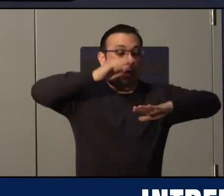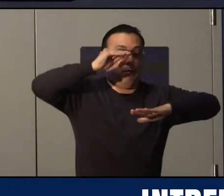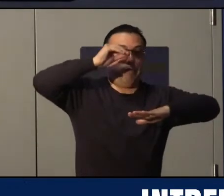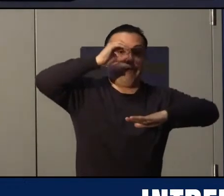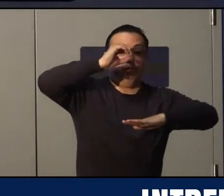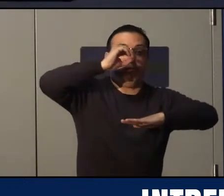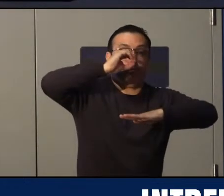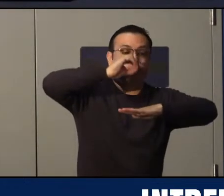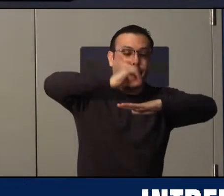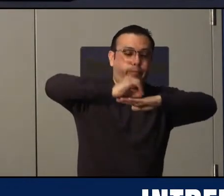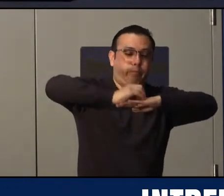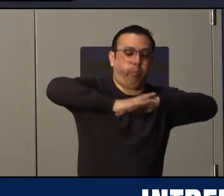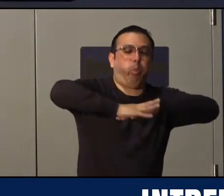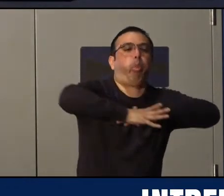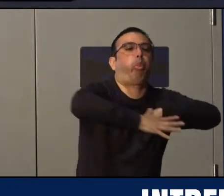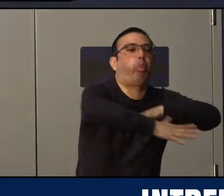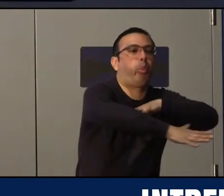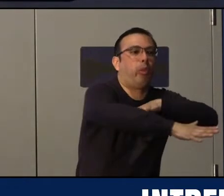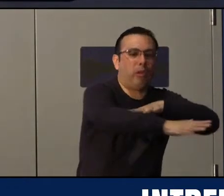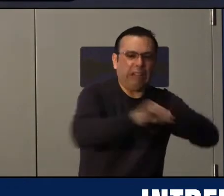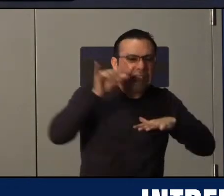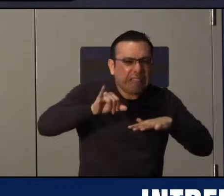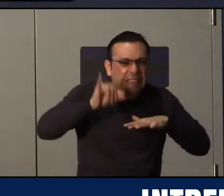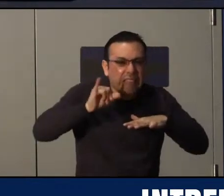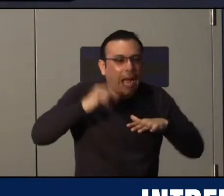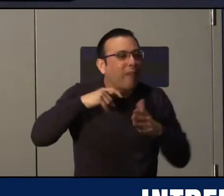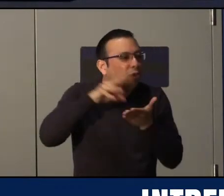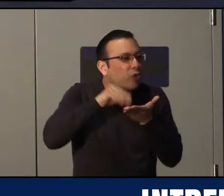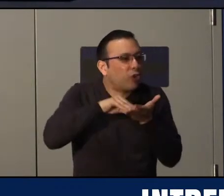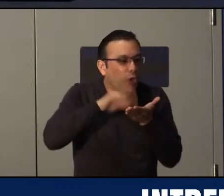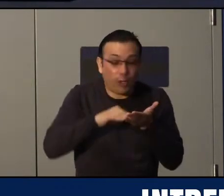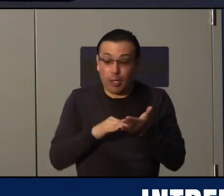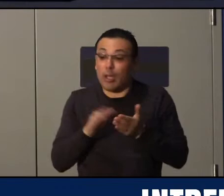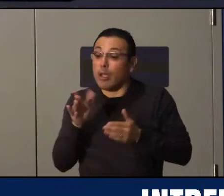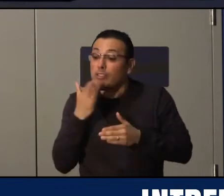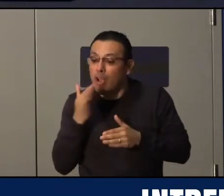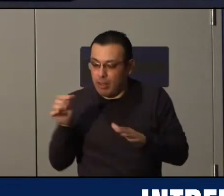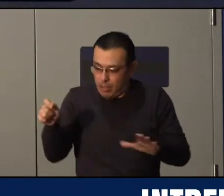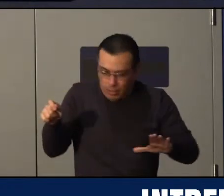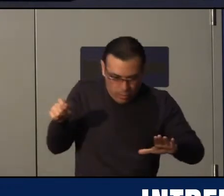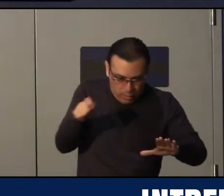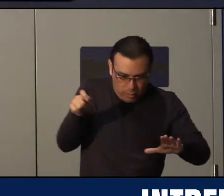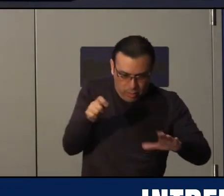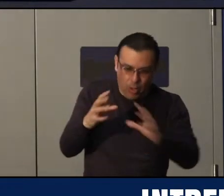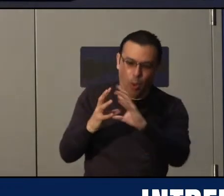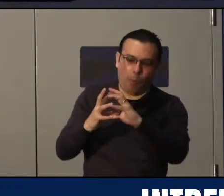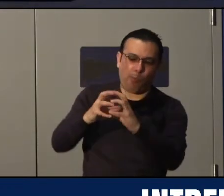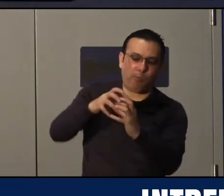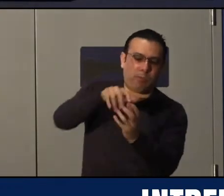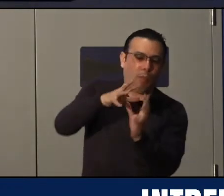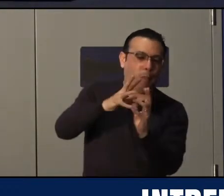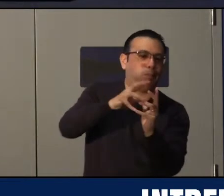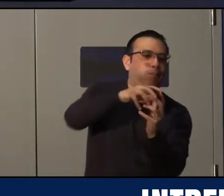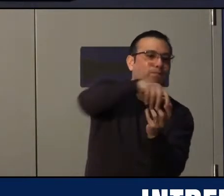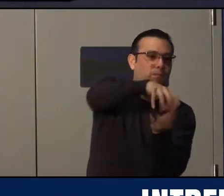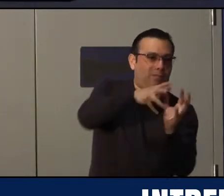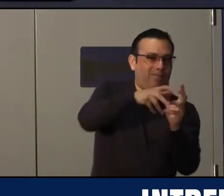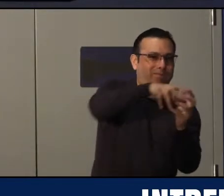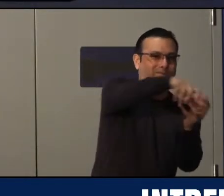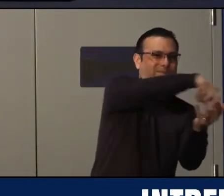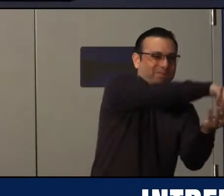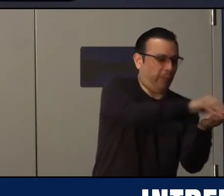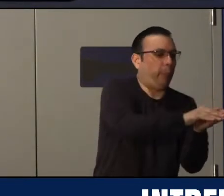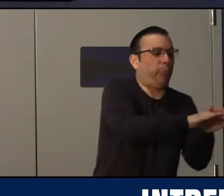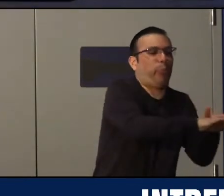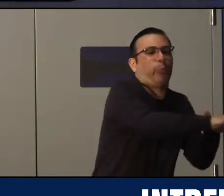point where I had to drag the ball of water, the colored ball of water, along the paper. So to me, when I think about it now, it